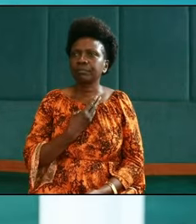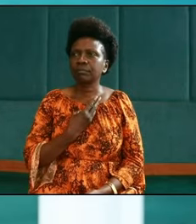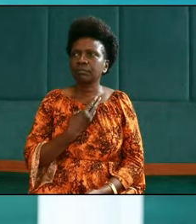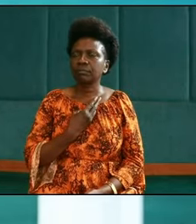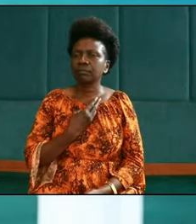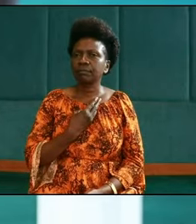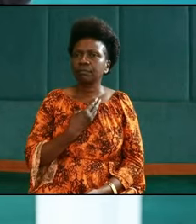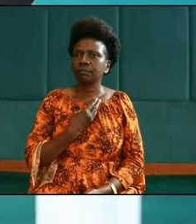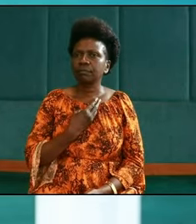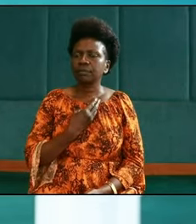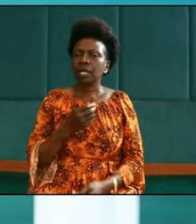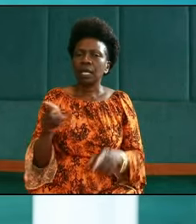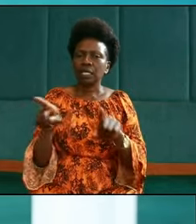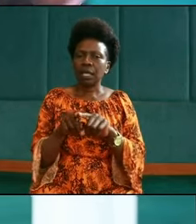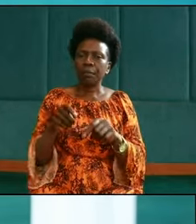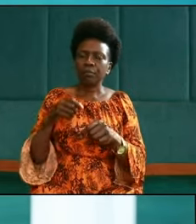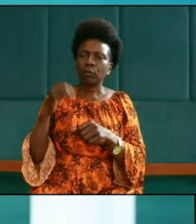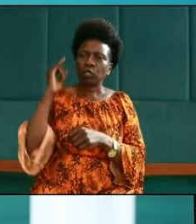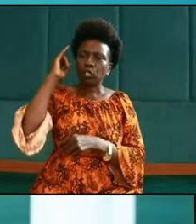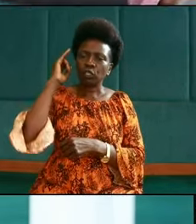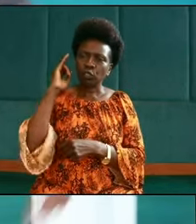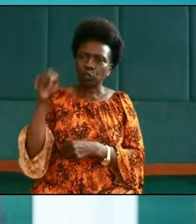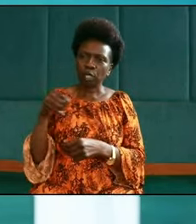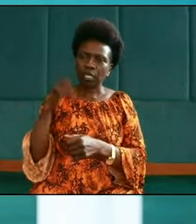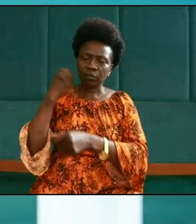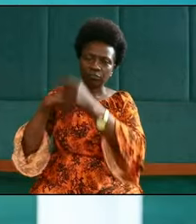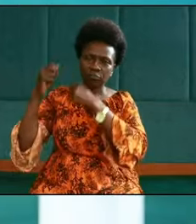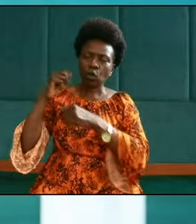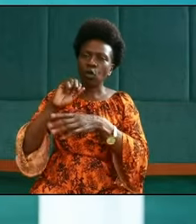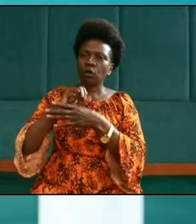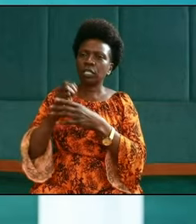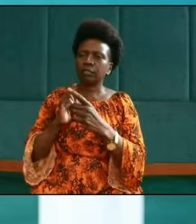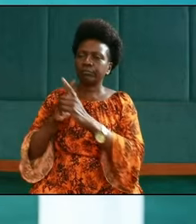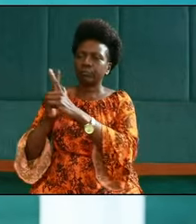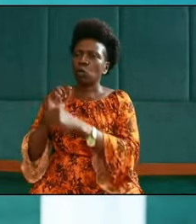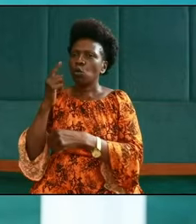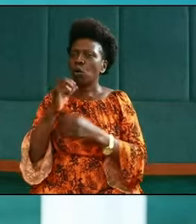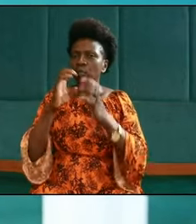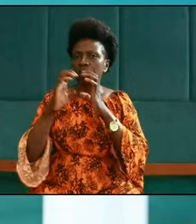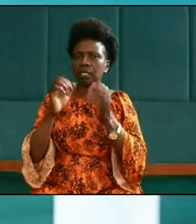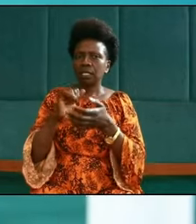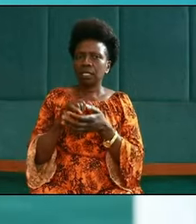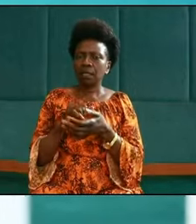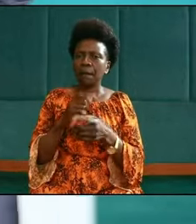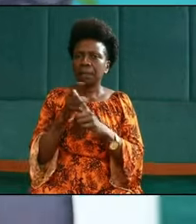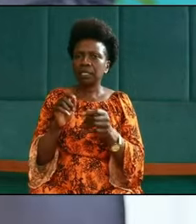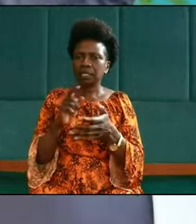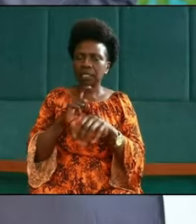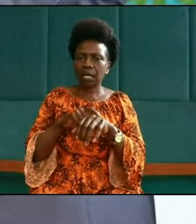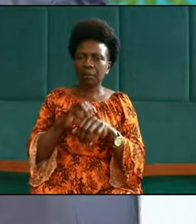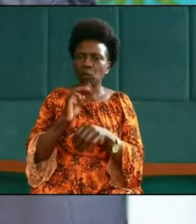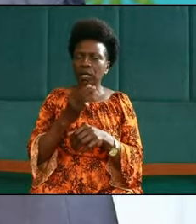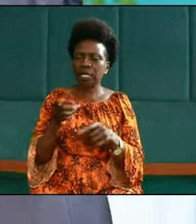be like Judas or the disciples who complained. But when we are like